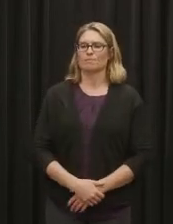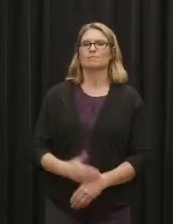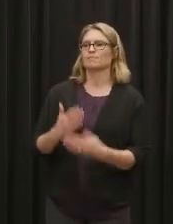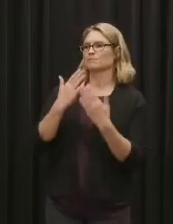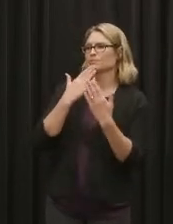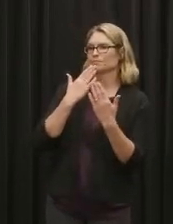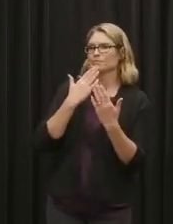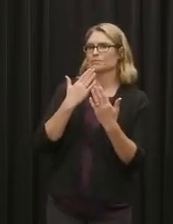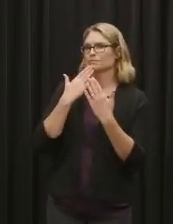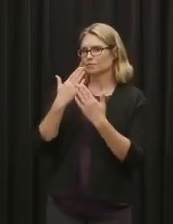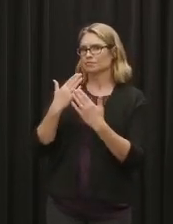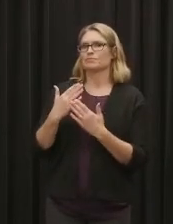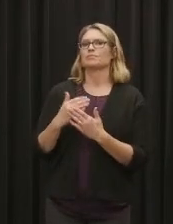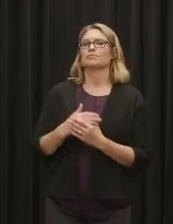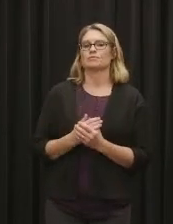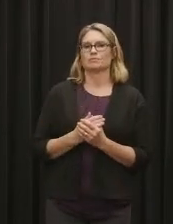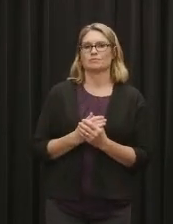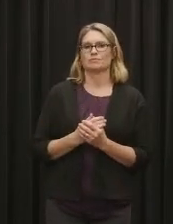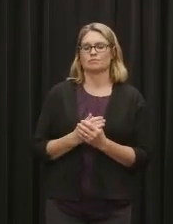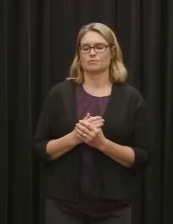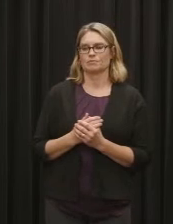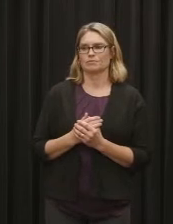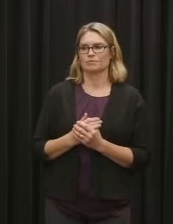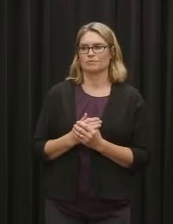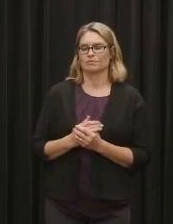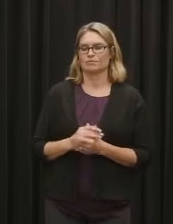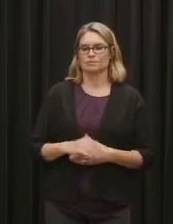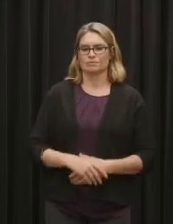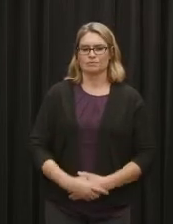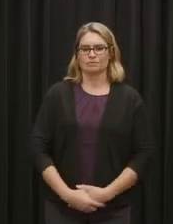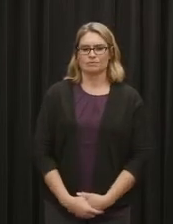Thank you, Minister Shepherd, Dr. Russell, Director McCallum. Merci,